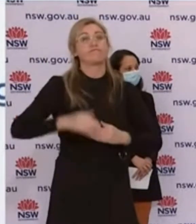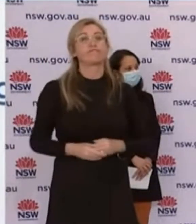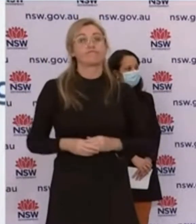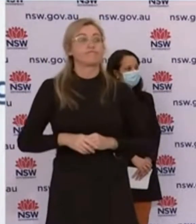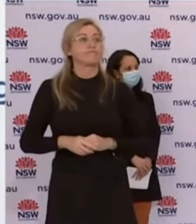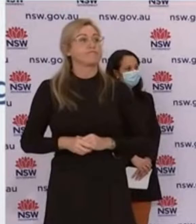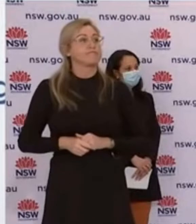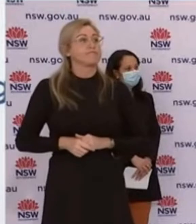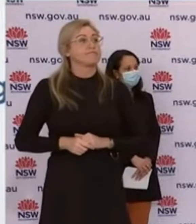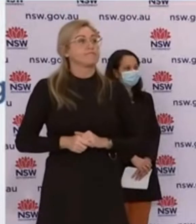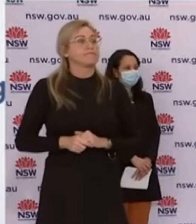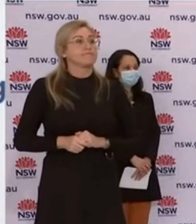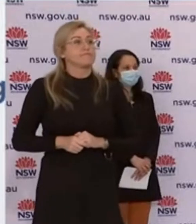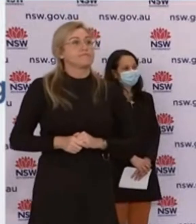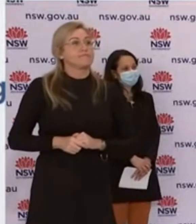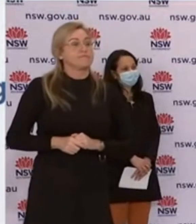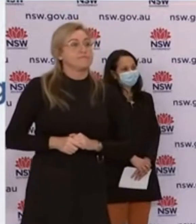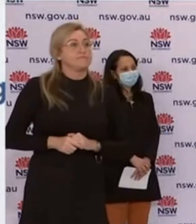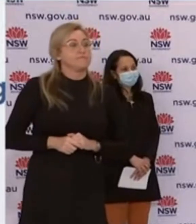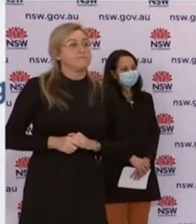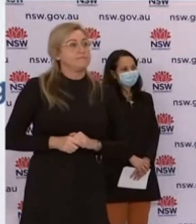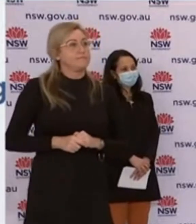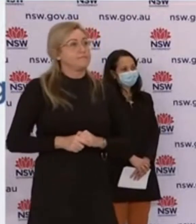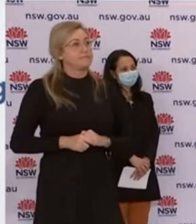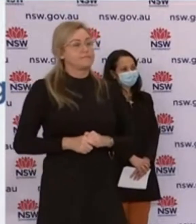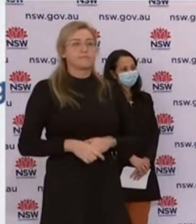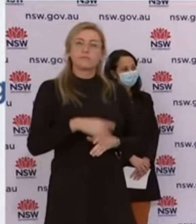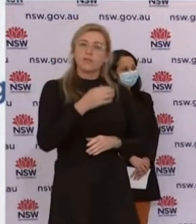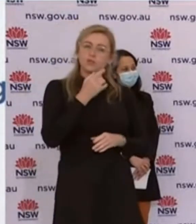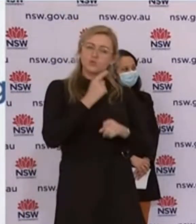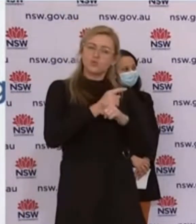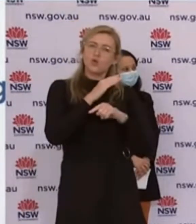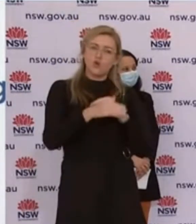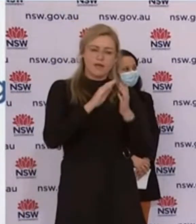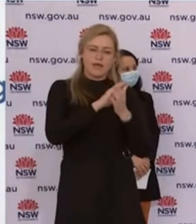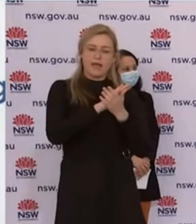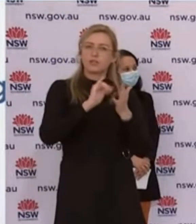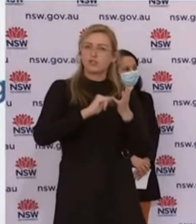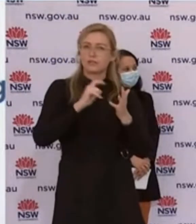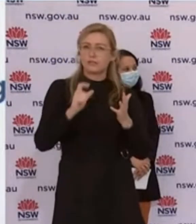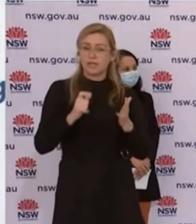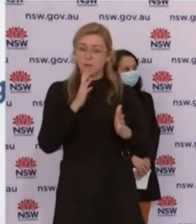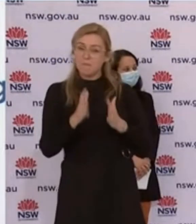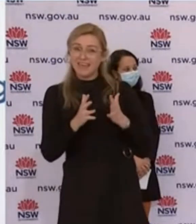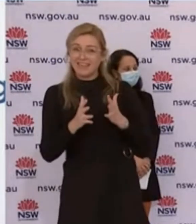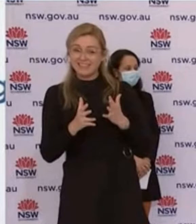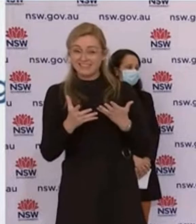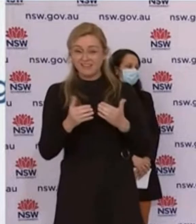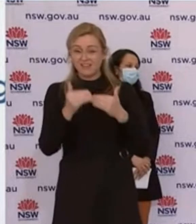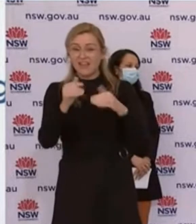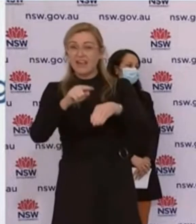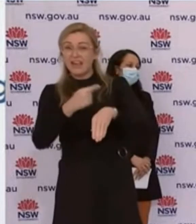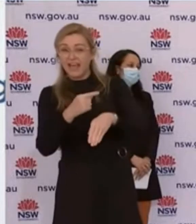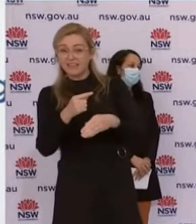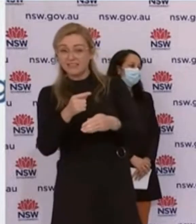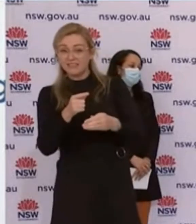COVID-19. Does it mean that the marking will go over Christmas, that teachers would actually work through their holidays? Yeah, so obviously what